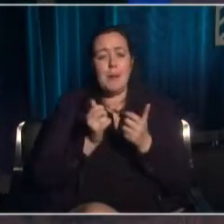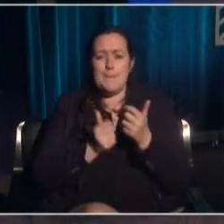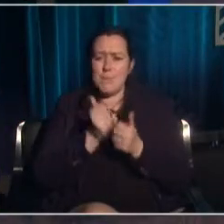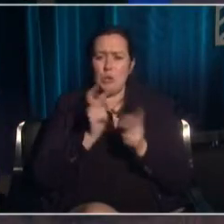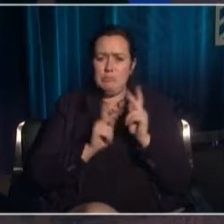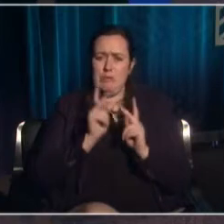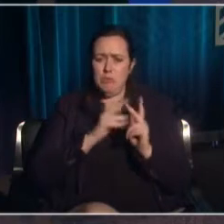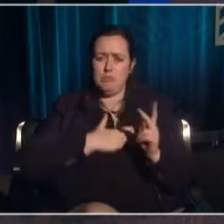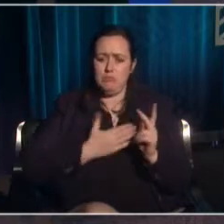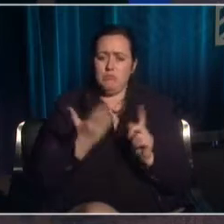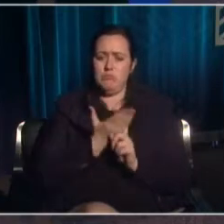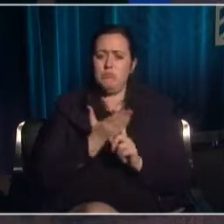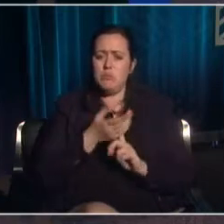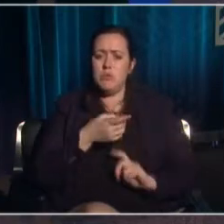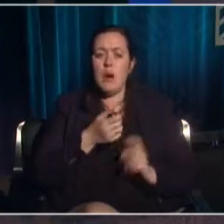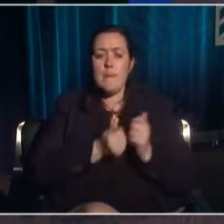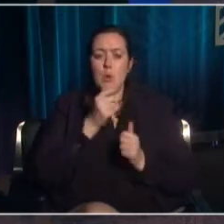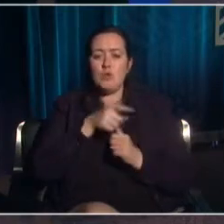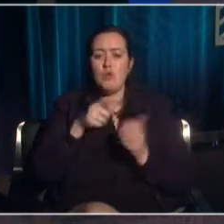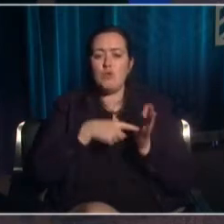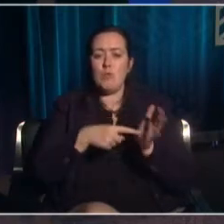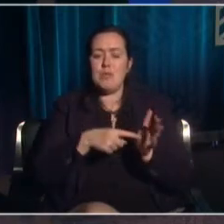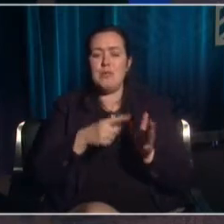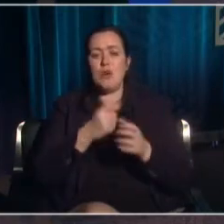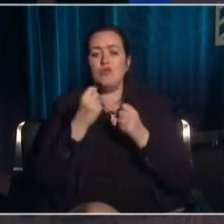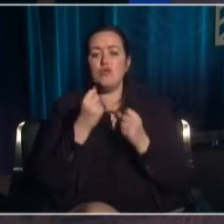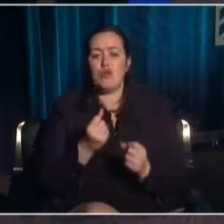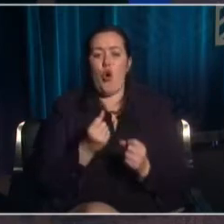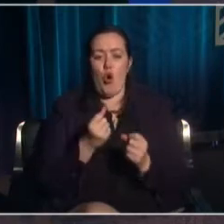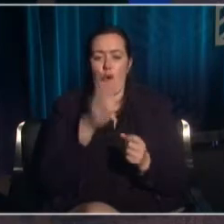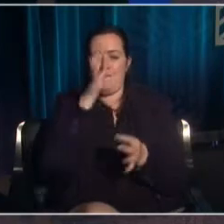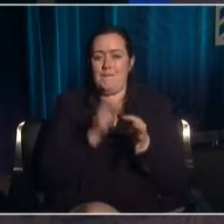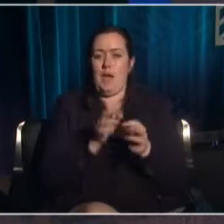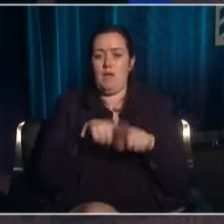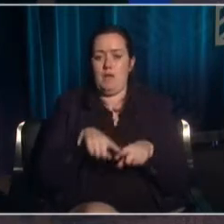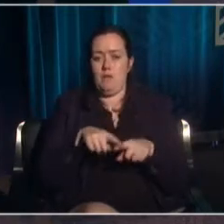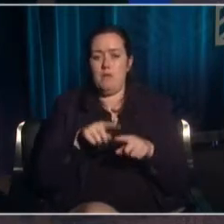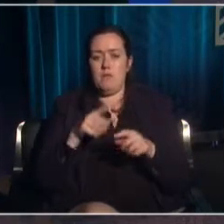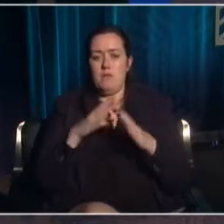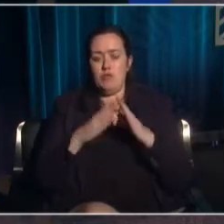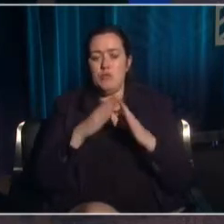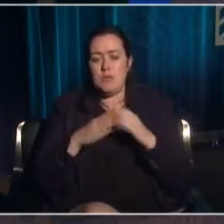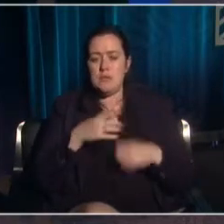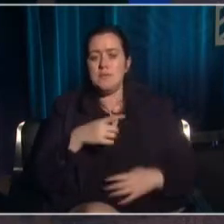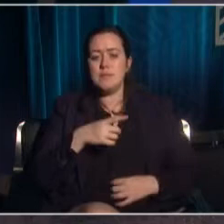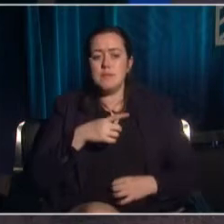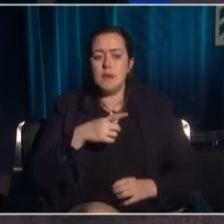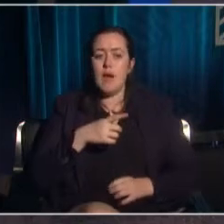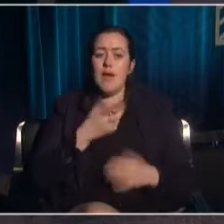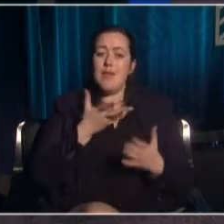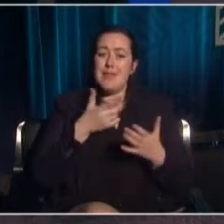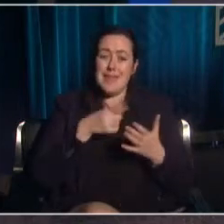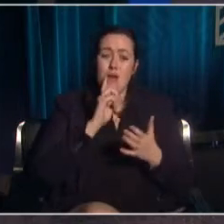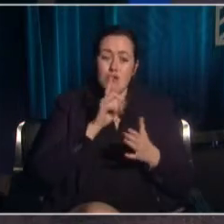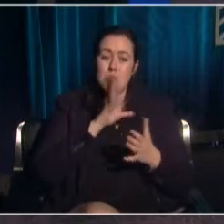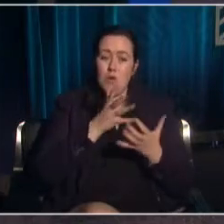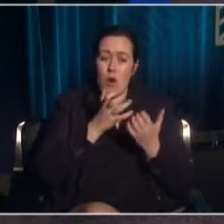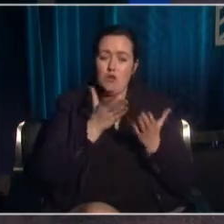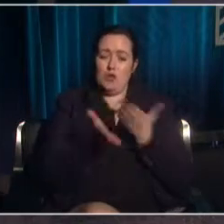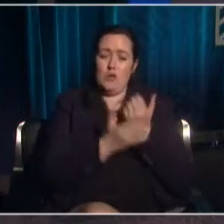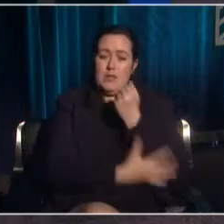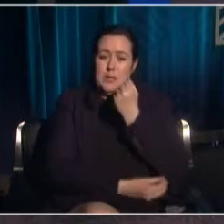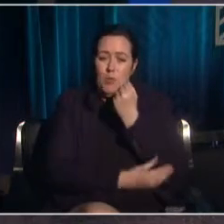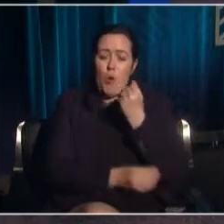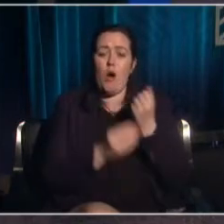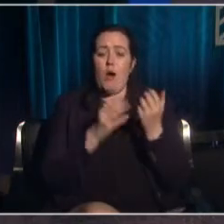for many of these representatives, they come from strong faith communities where this idea of service with the poor and of seeking justice